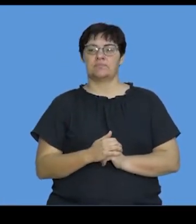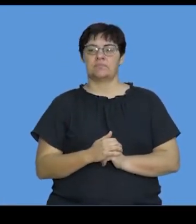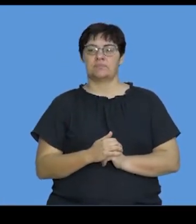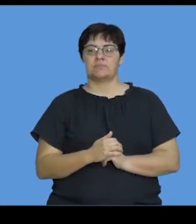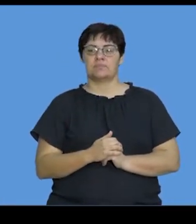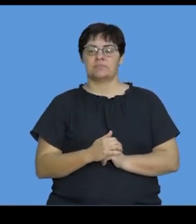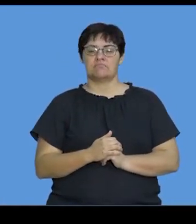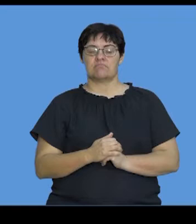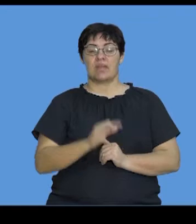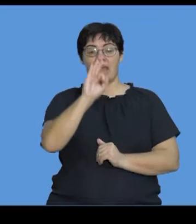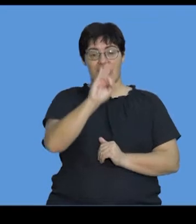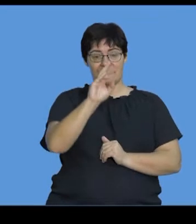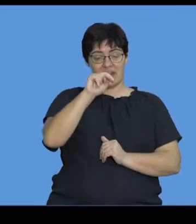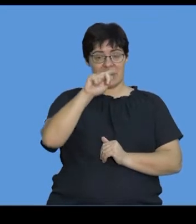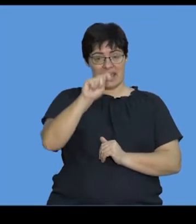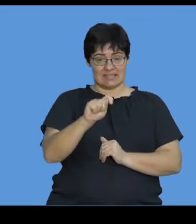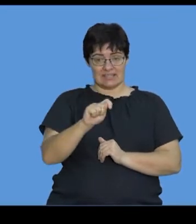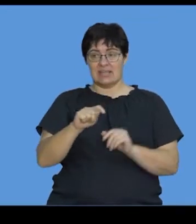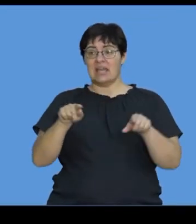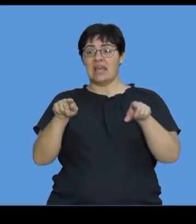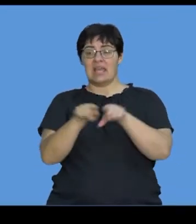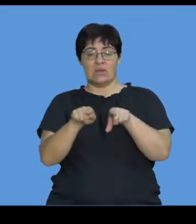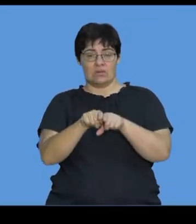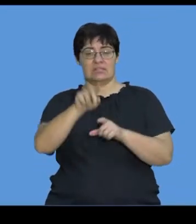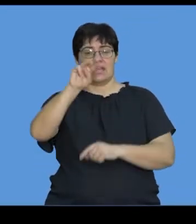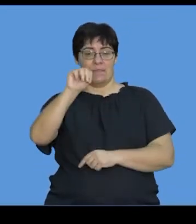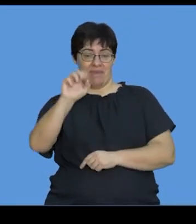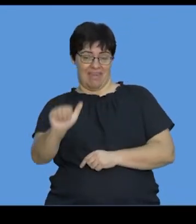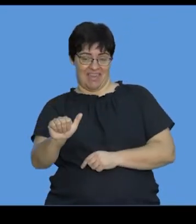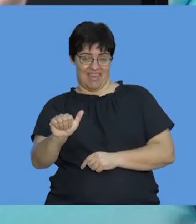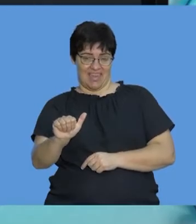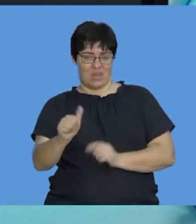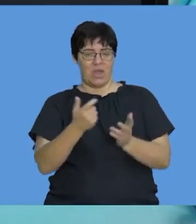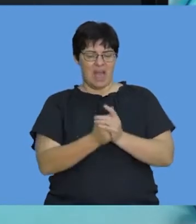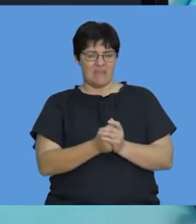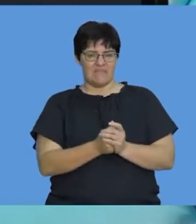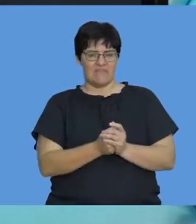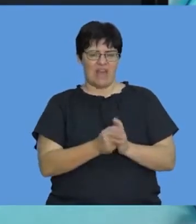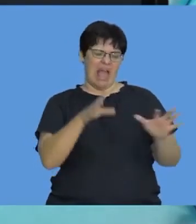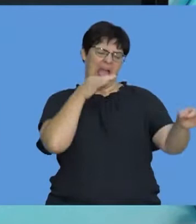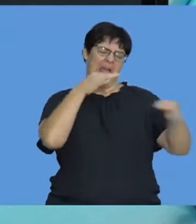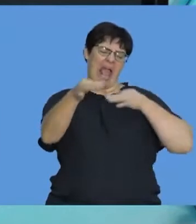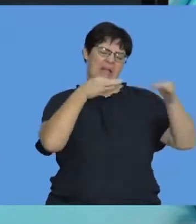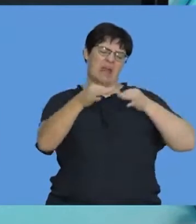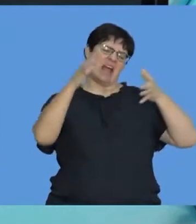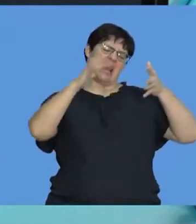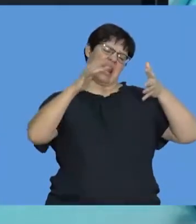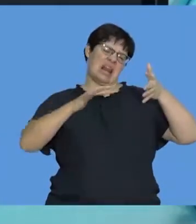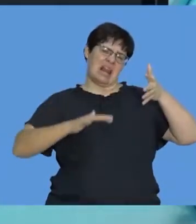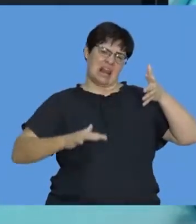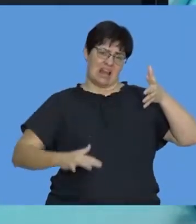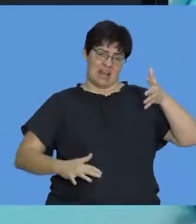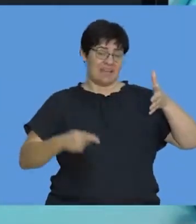we went F net equals ma, okay? And you had a very long definition that said to